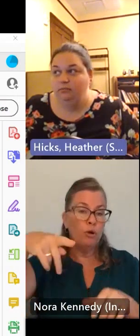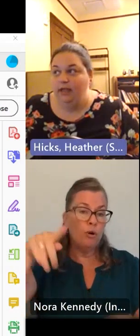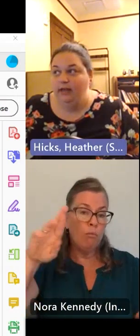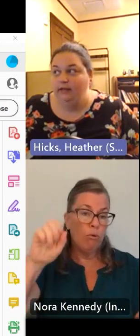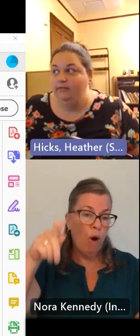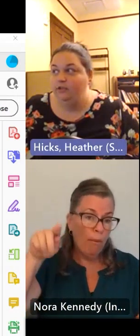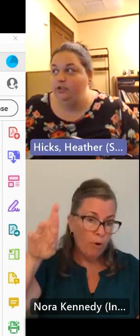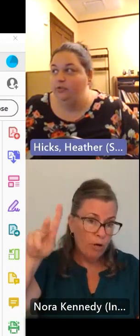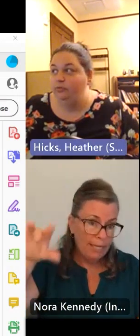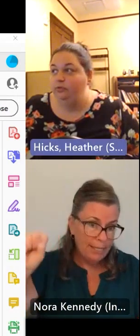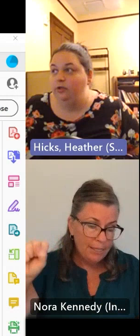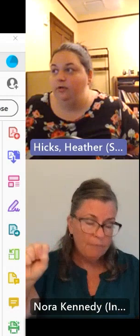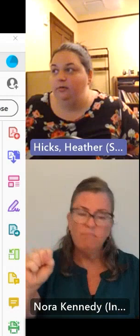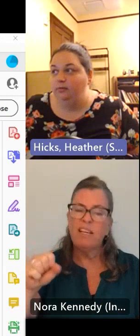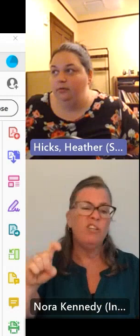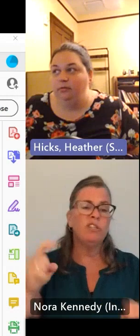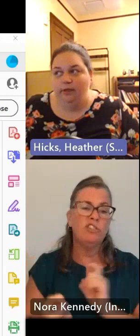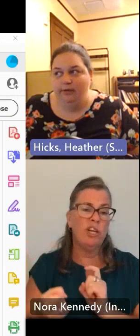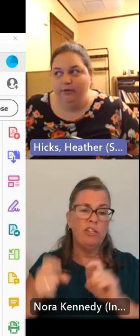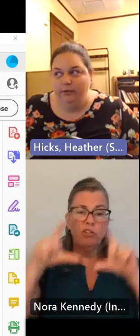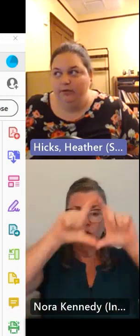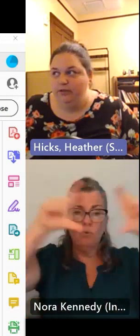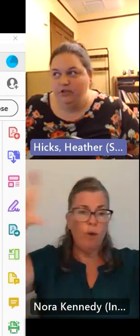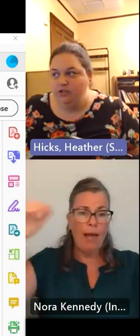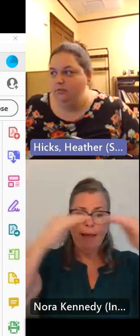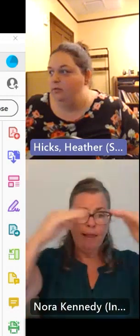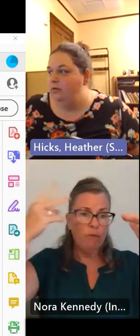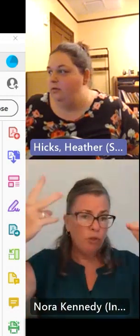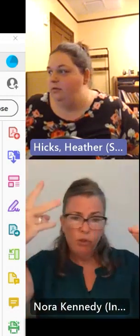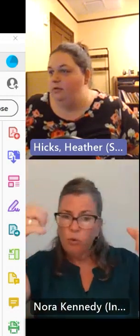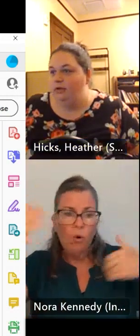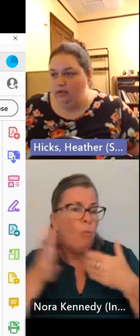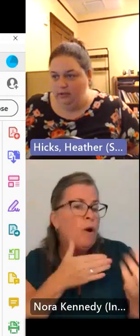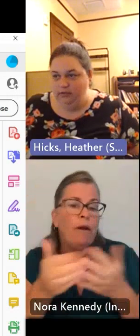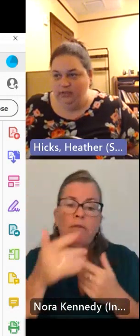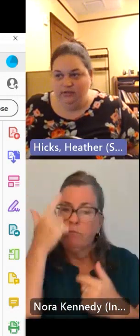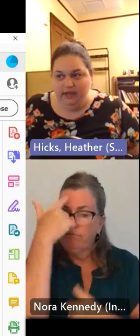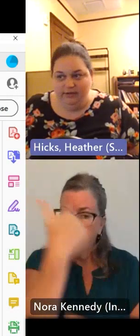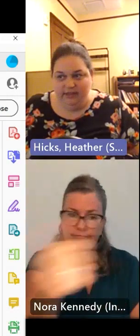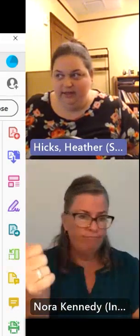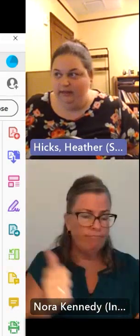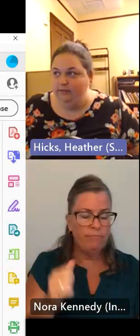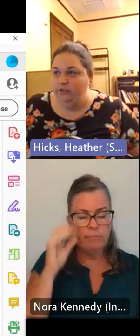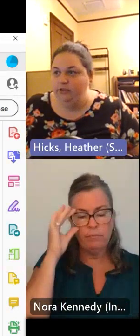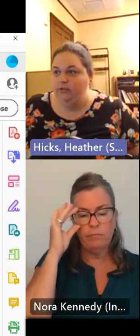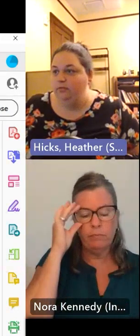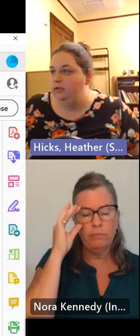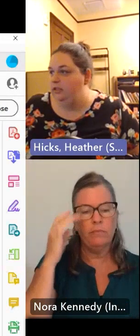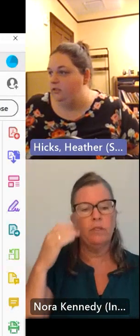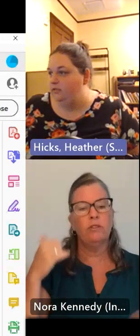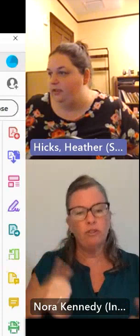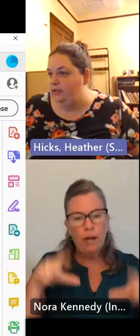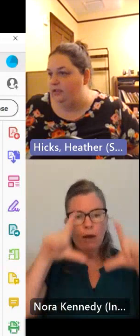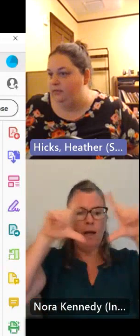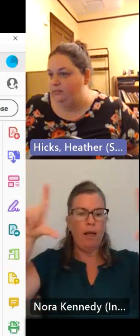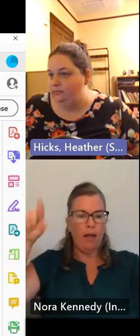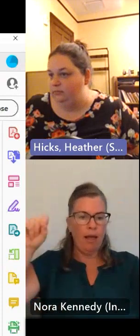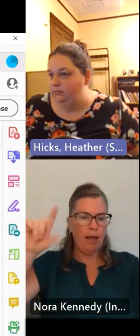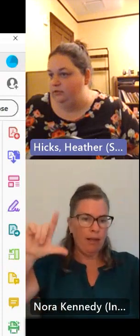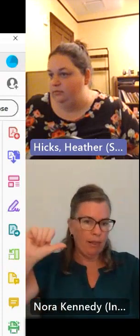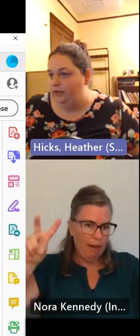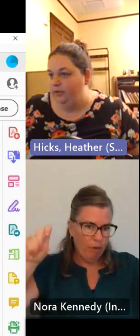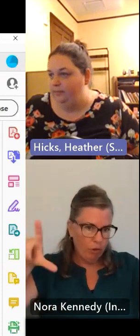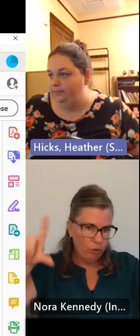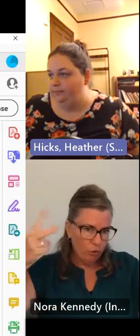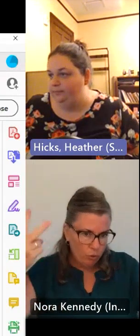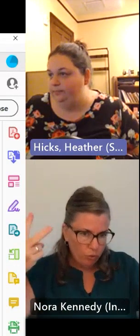to heading level 2 or whatever you want to change it to and close. And so now it's a heading level 2. And so if I click on,